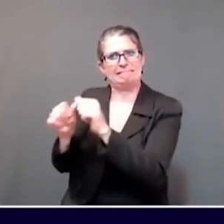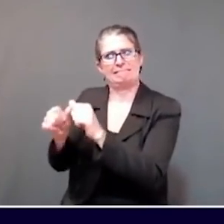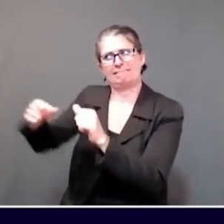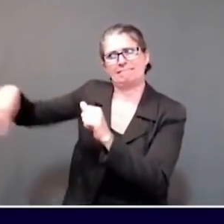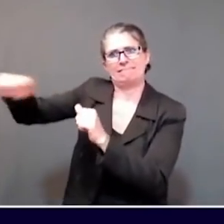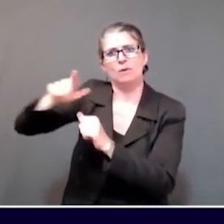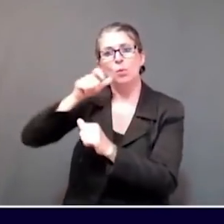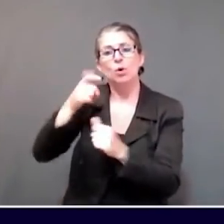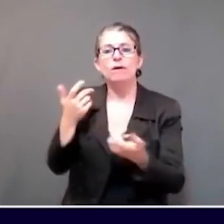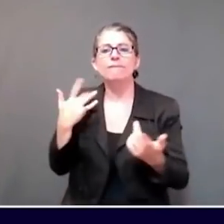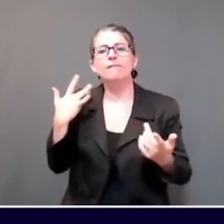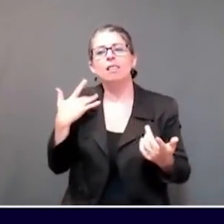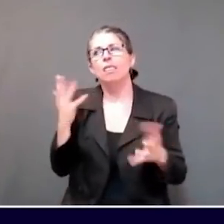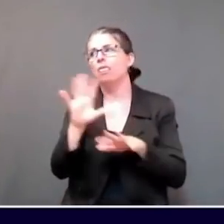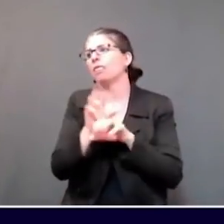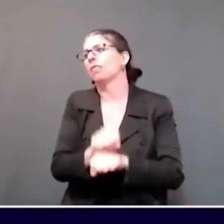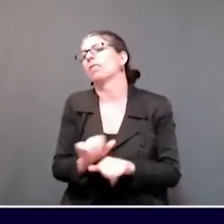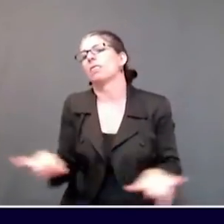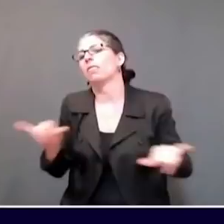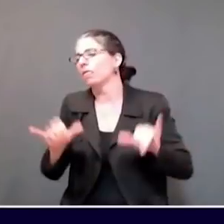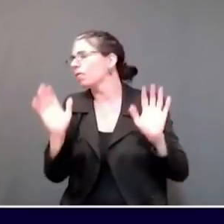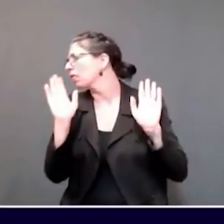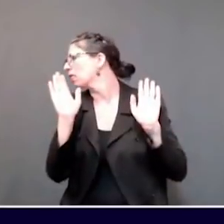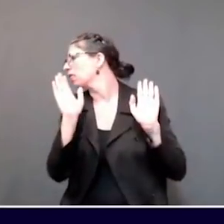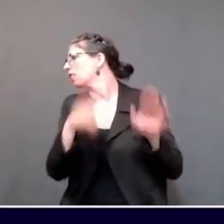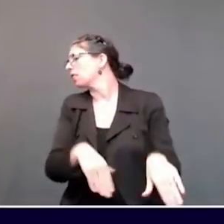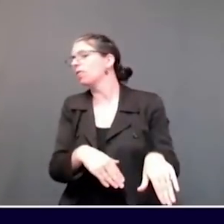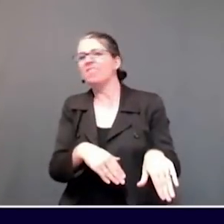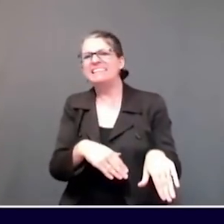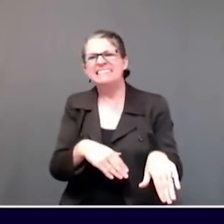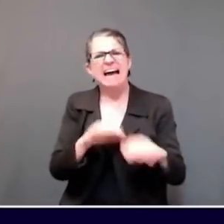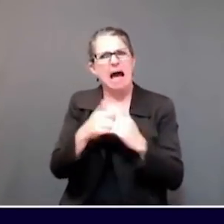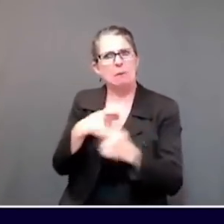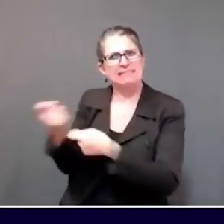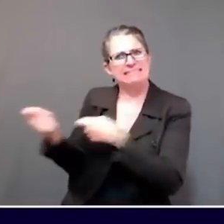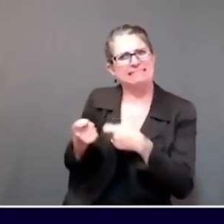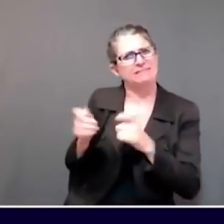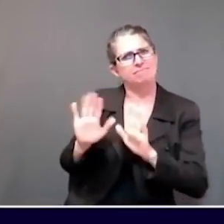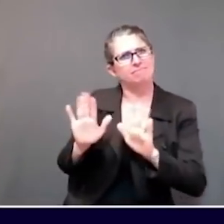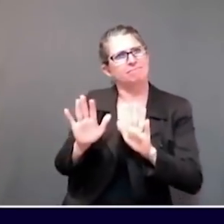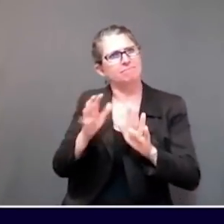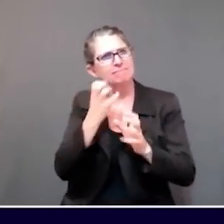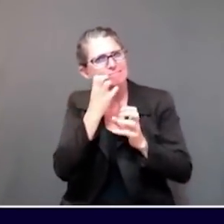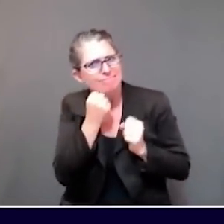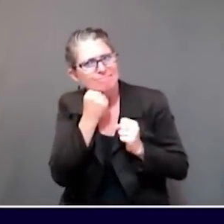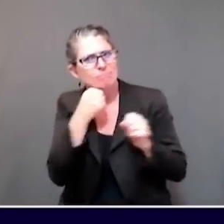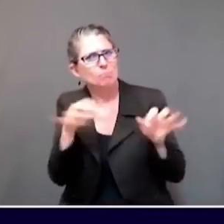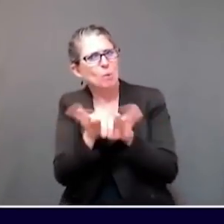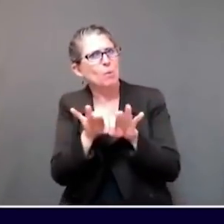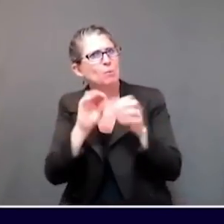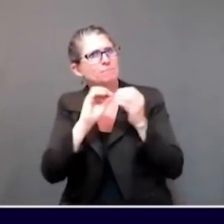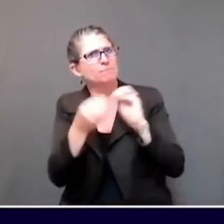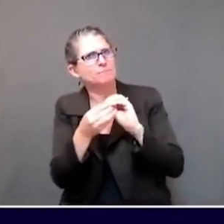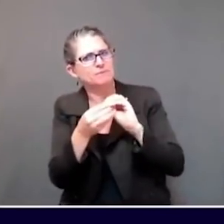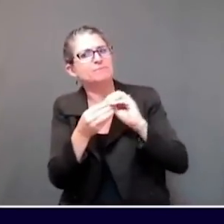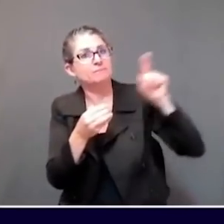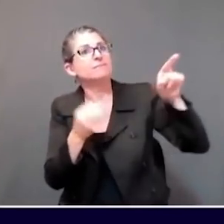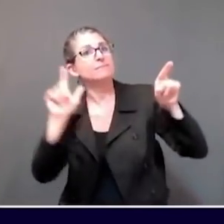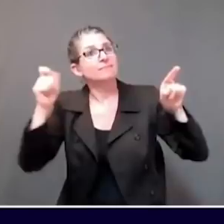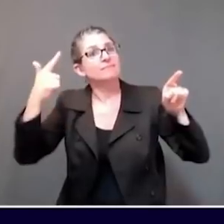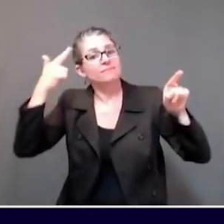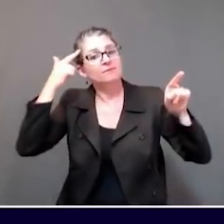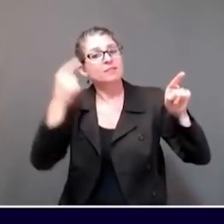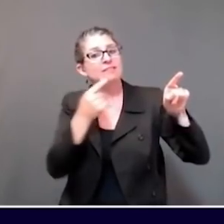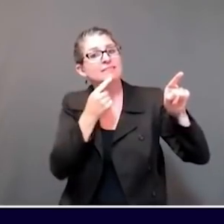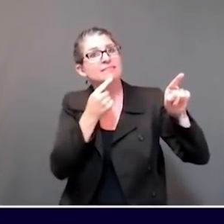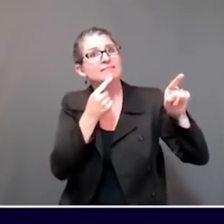move forward? Well, let me begin, if I may, by saying, just watch the evening news. It is easy to